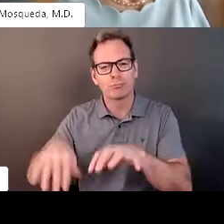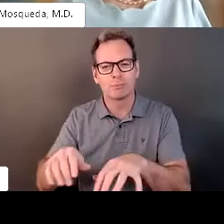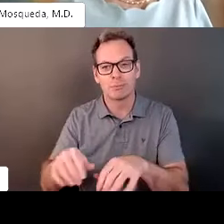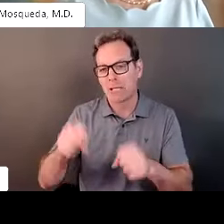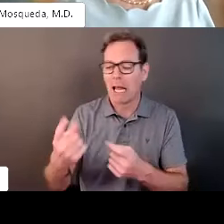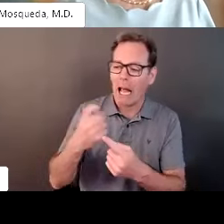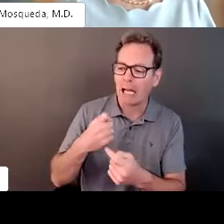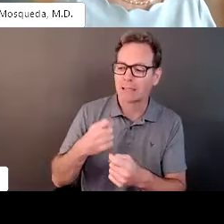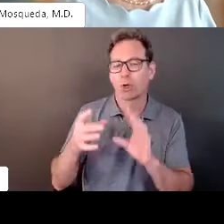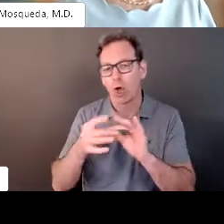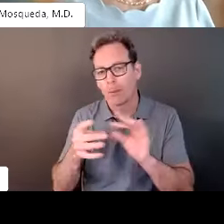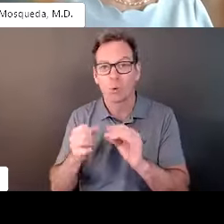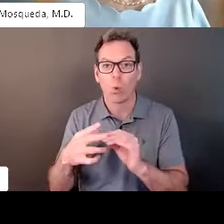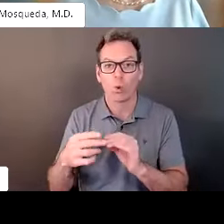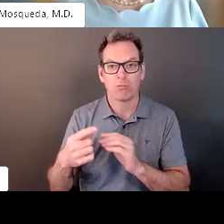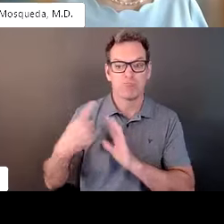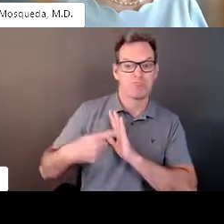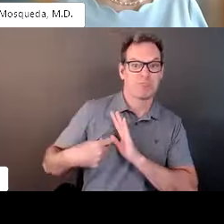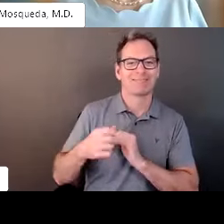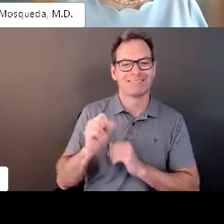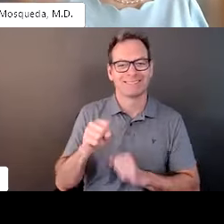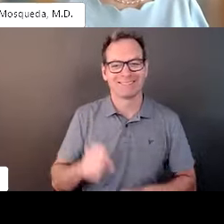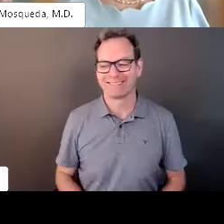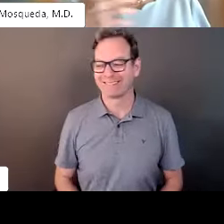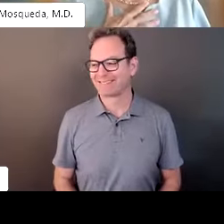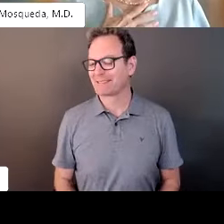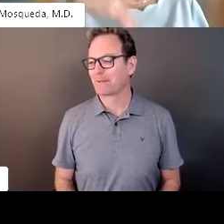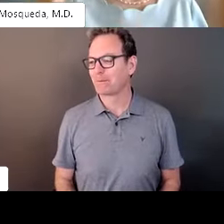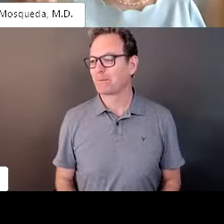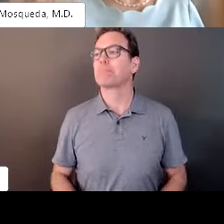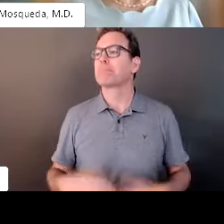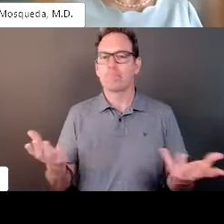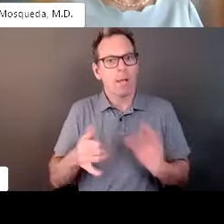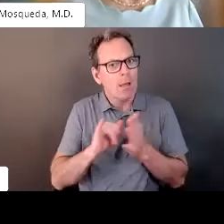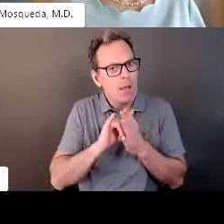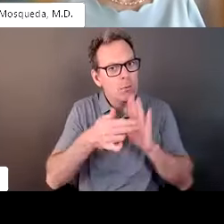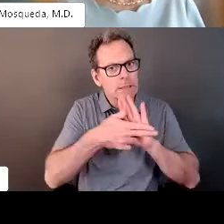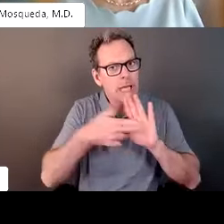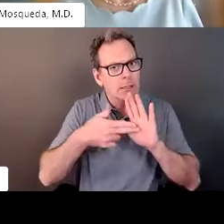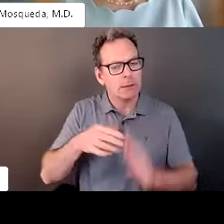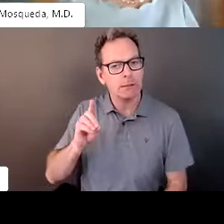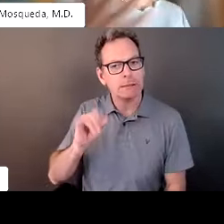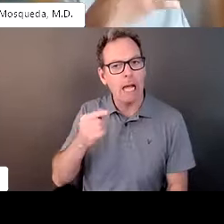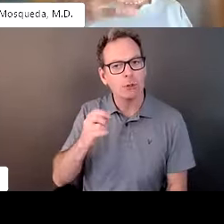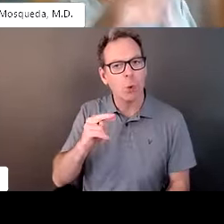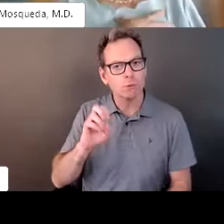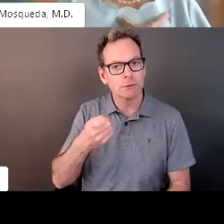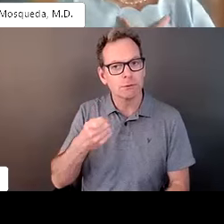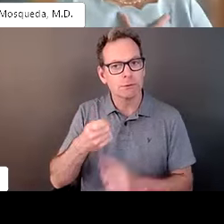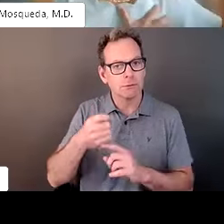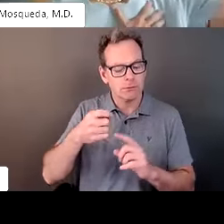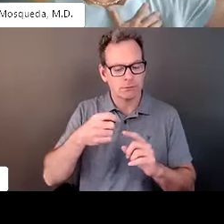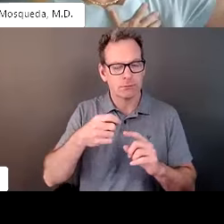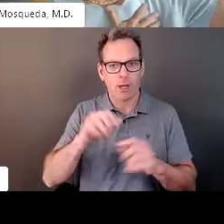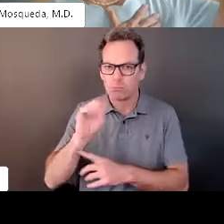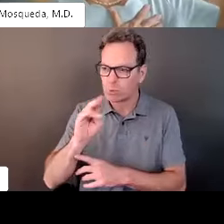right. So let's talk for a few minutes about diagnosing abuse. Sometimes in medicine, we like to talk about red flags. Somebody has crushing chest